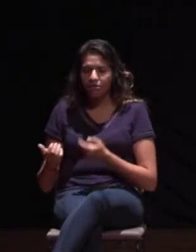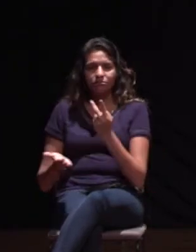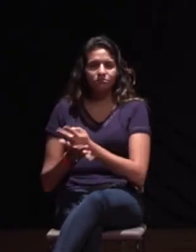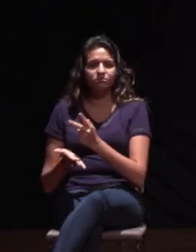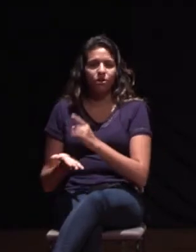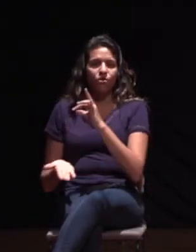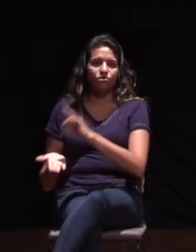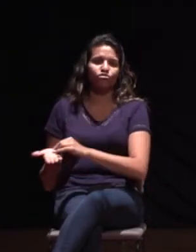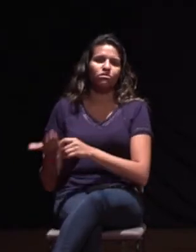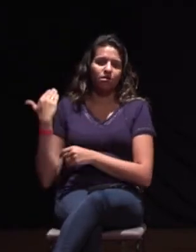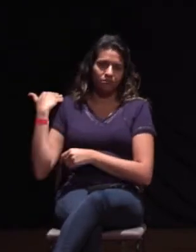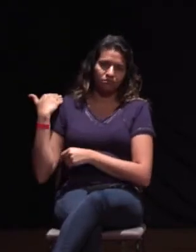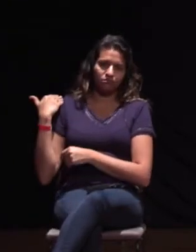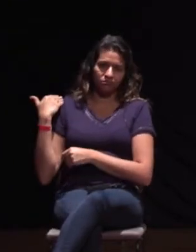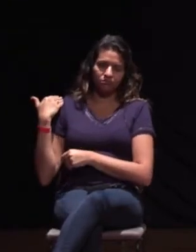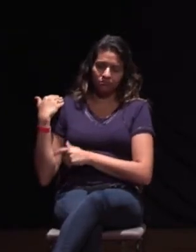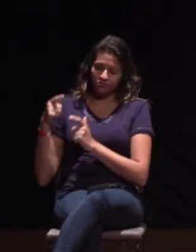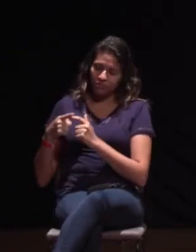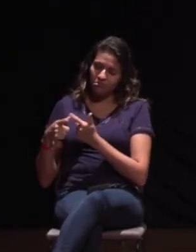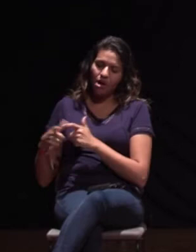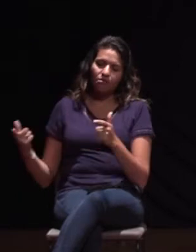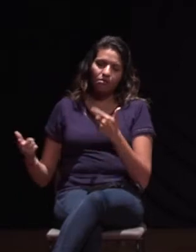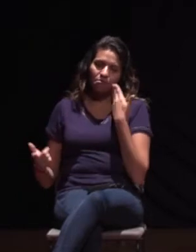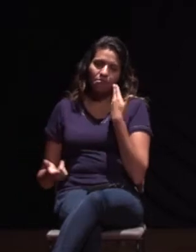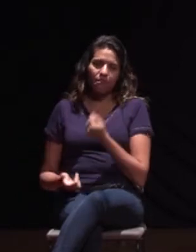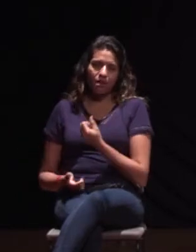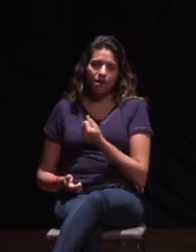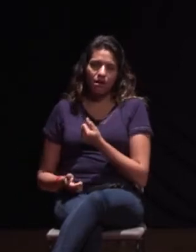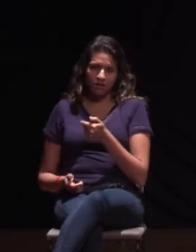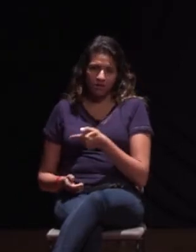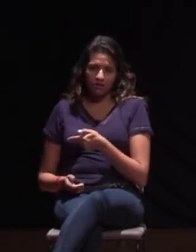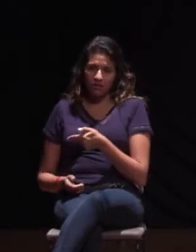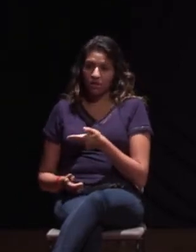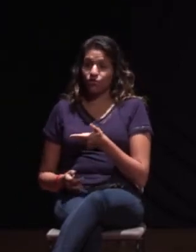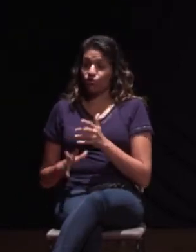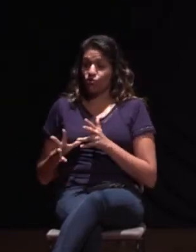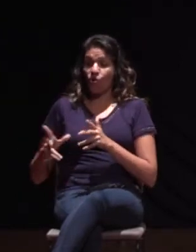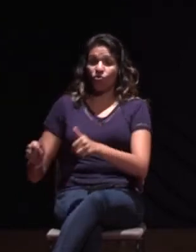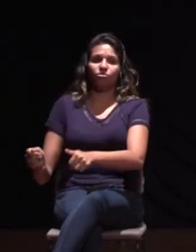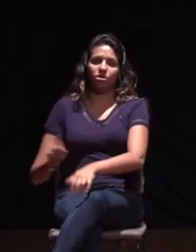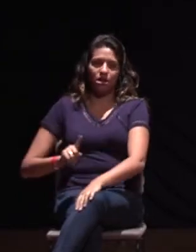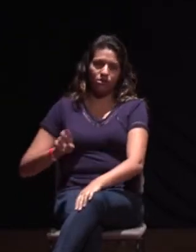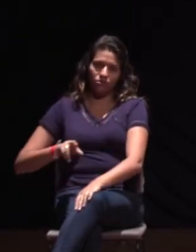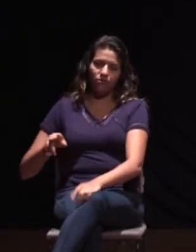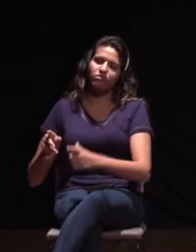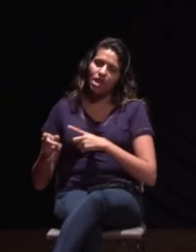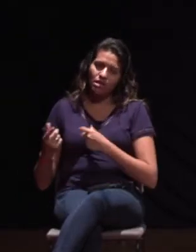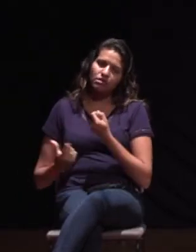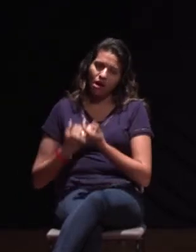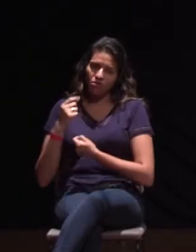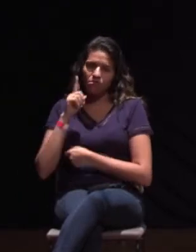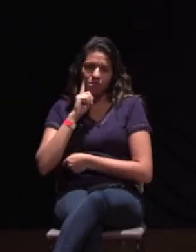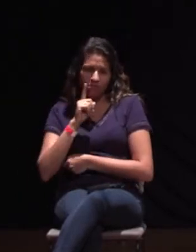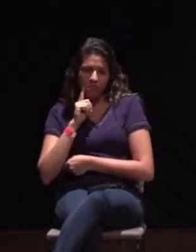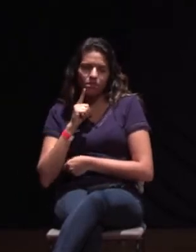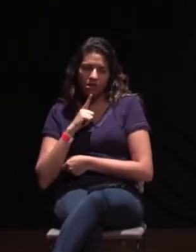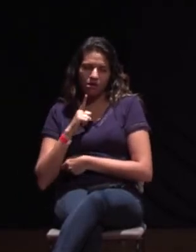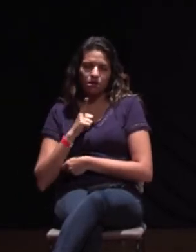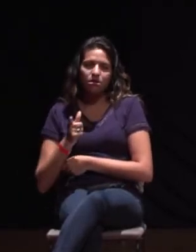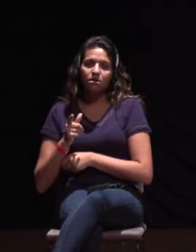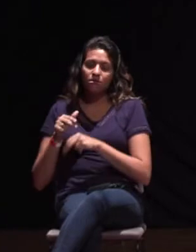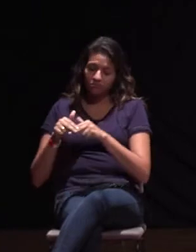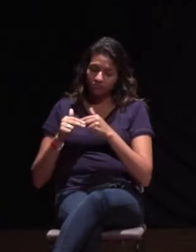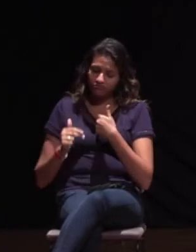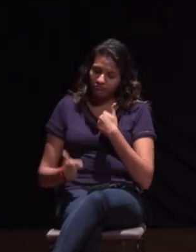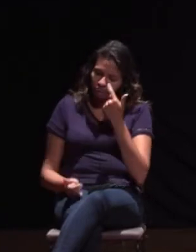that. It was never kind of like blindingly so. And so, to me, to think about the texturing of these stories,